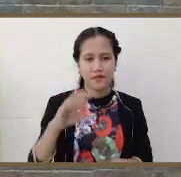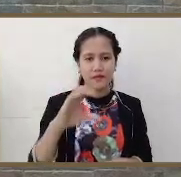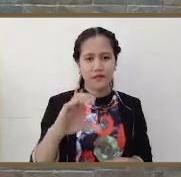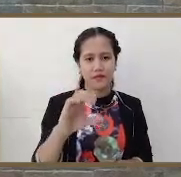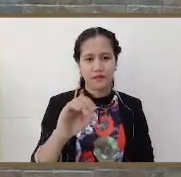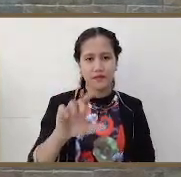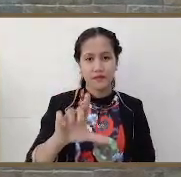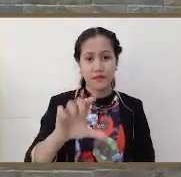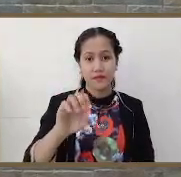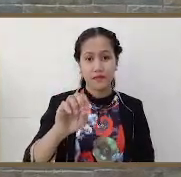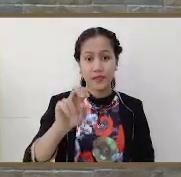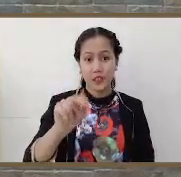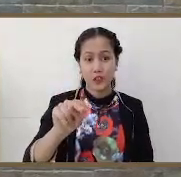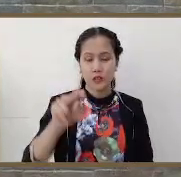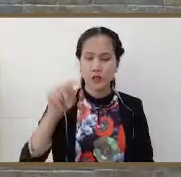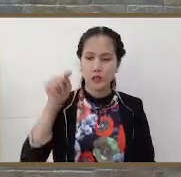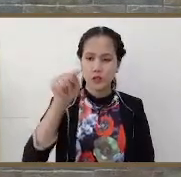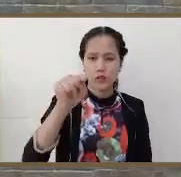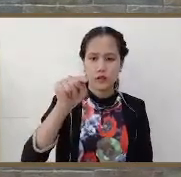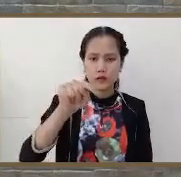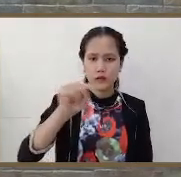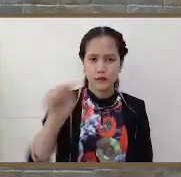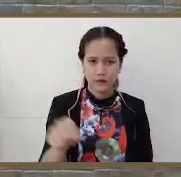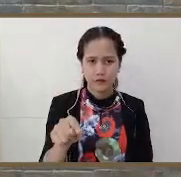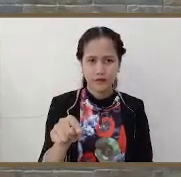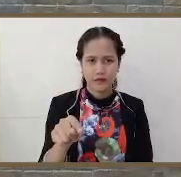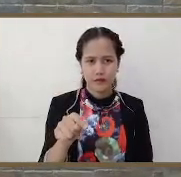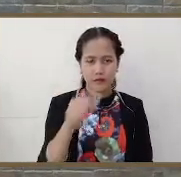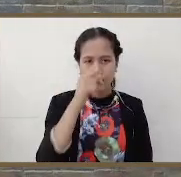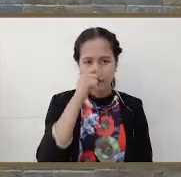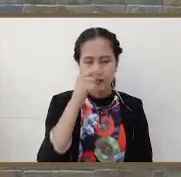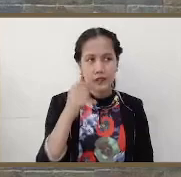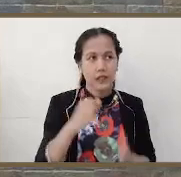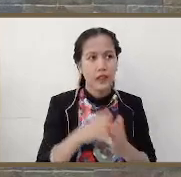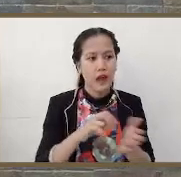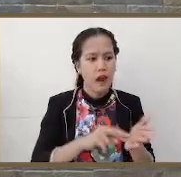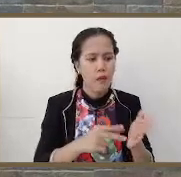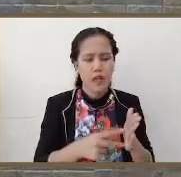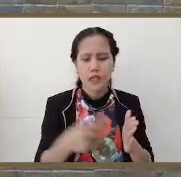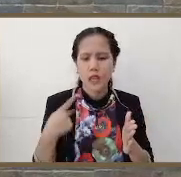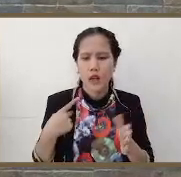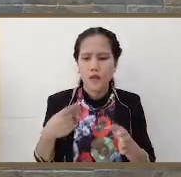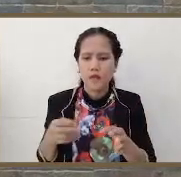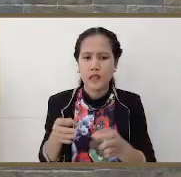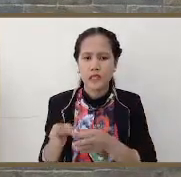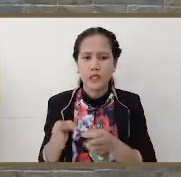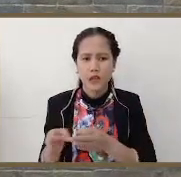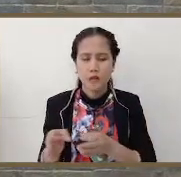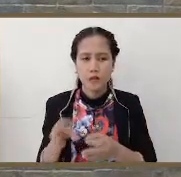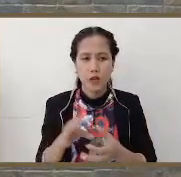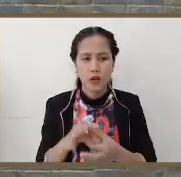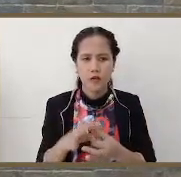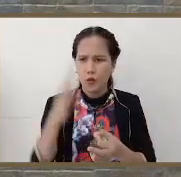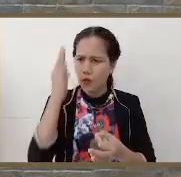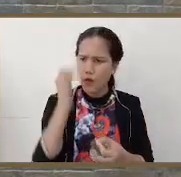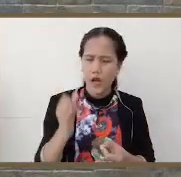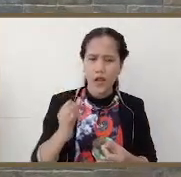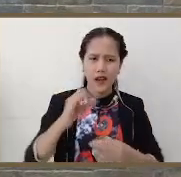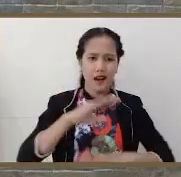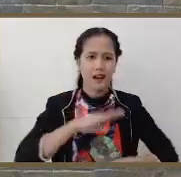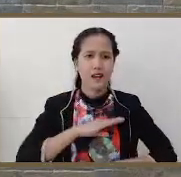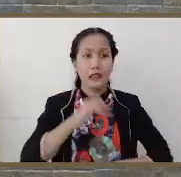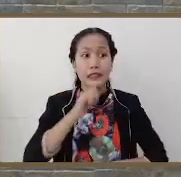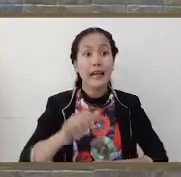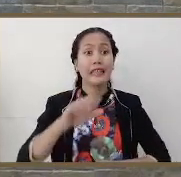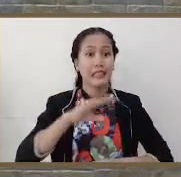mga kapatid, may dinidescribe po yung kanilang pagiging lack of knowledge. Bakit sila naging lack of knowledge? Dahil